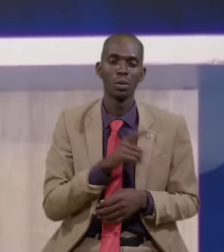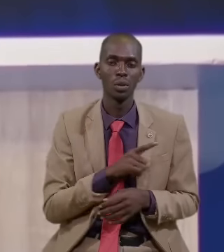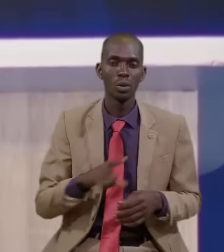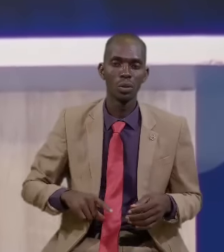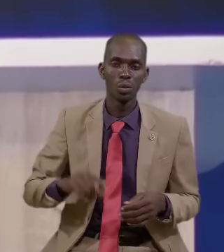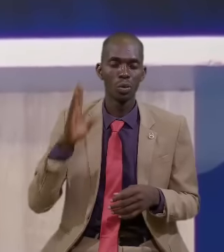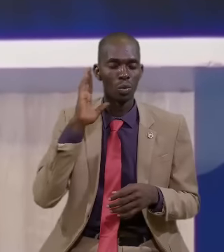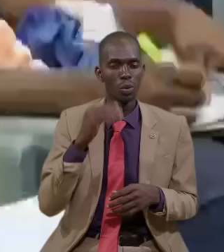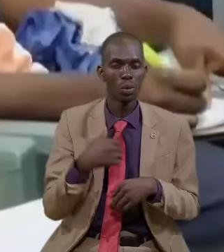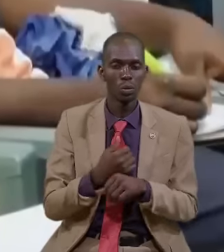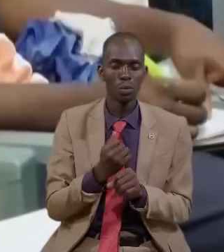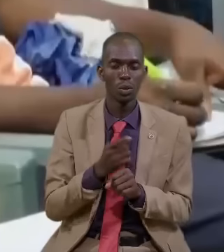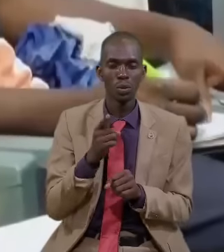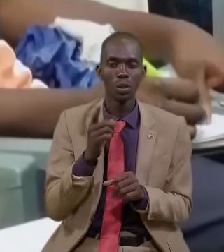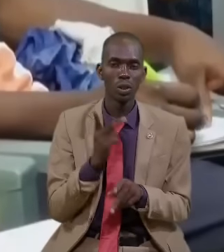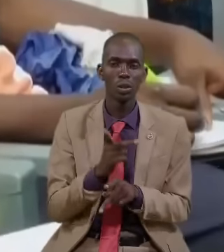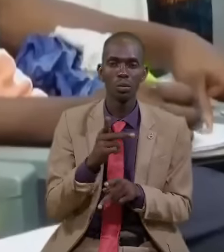you healthy.